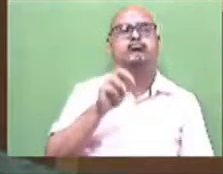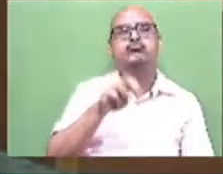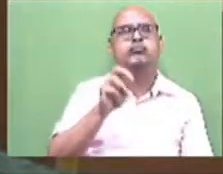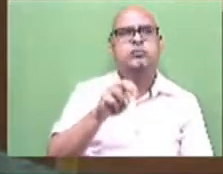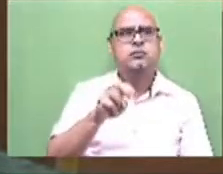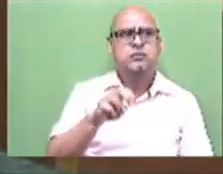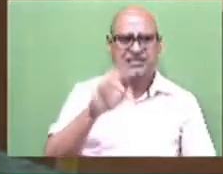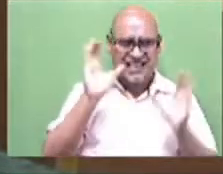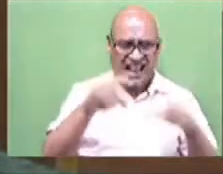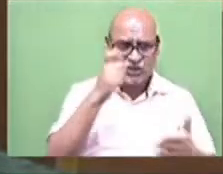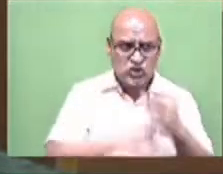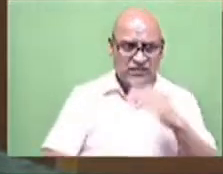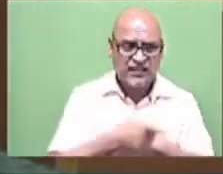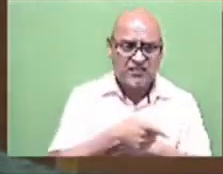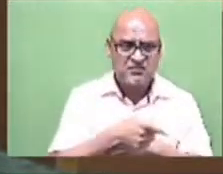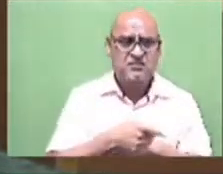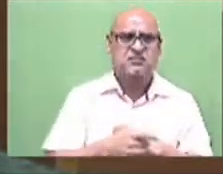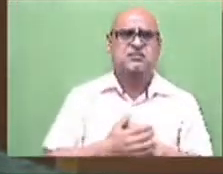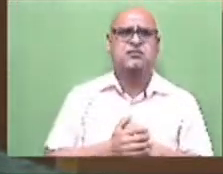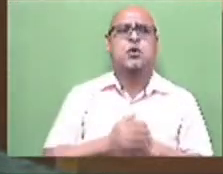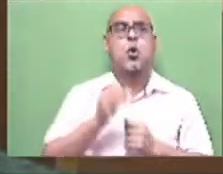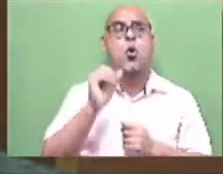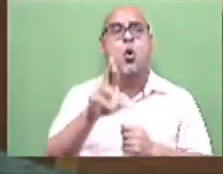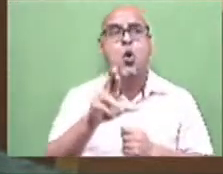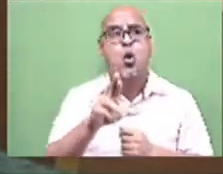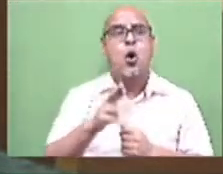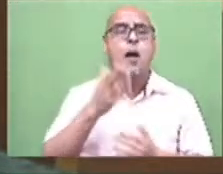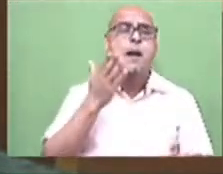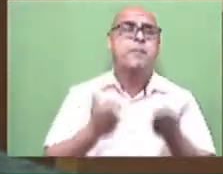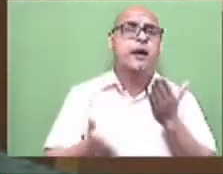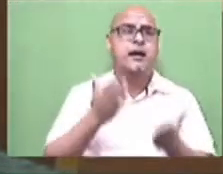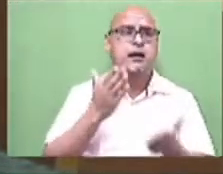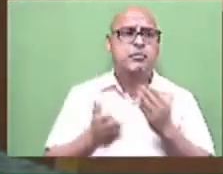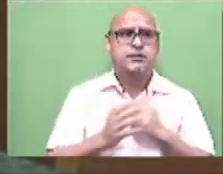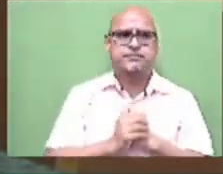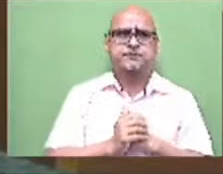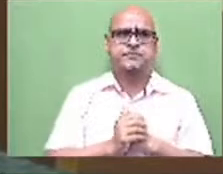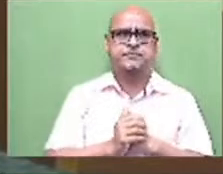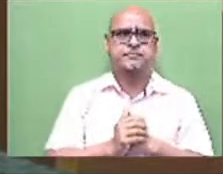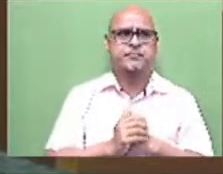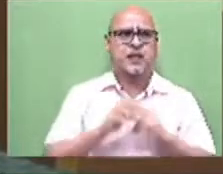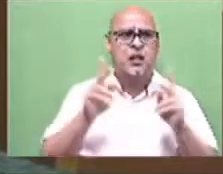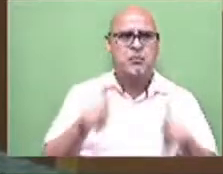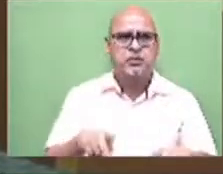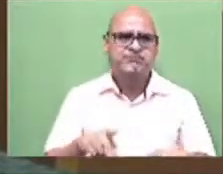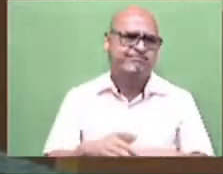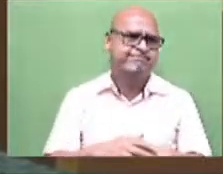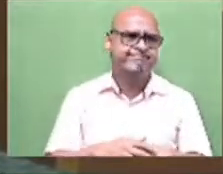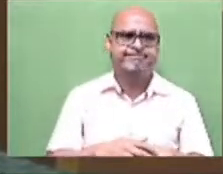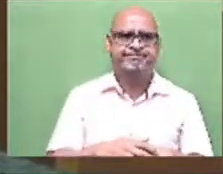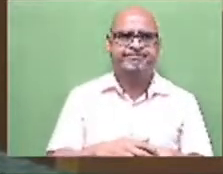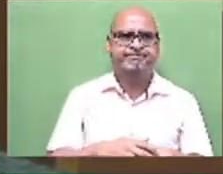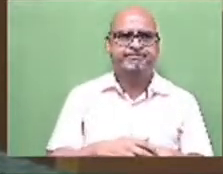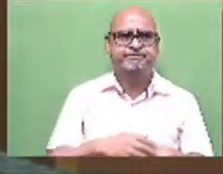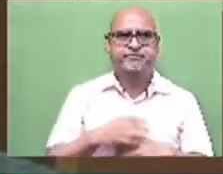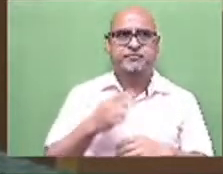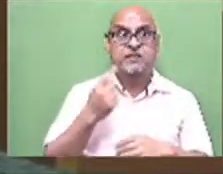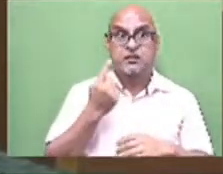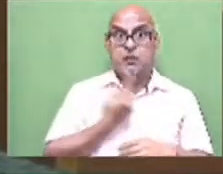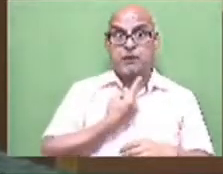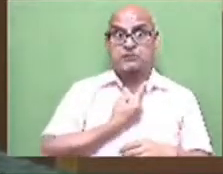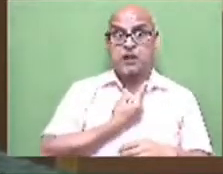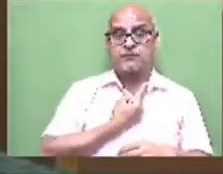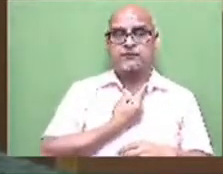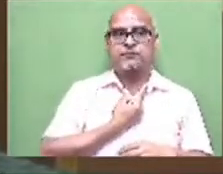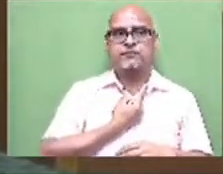mask, and then the police officer can go to their home to charge them? So I think there's obviously quite a bit of clarification